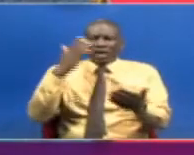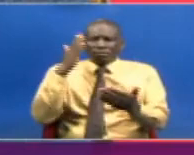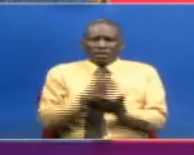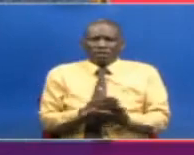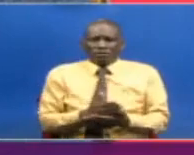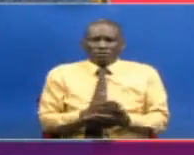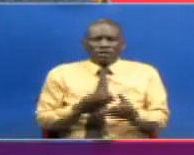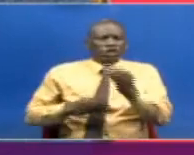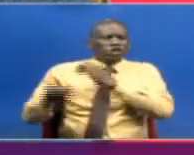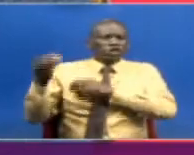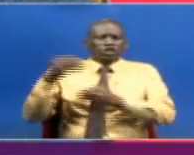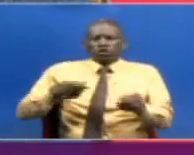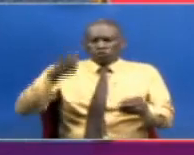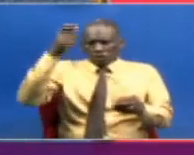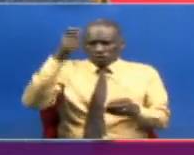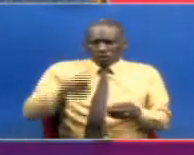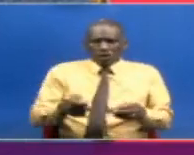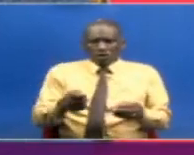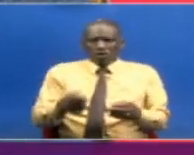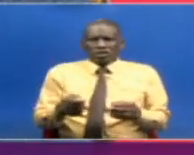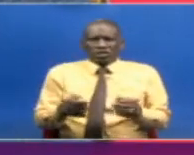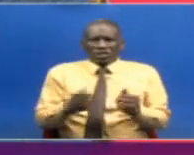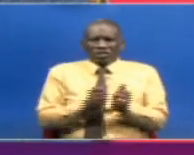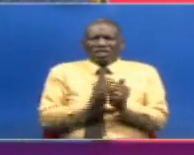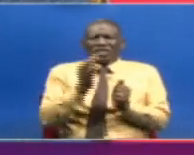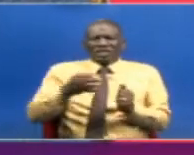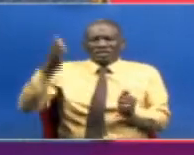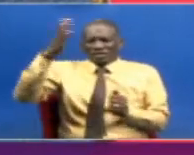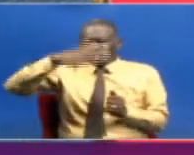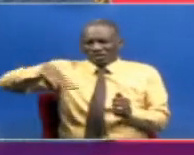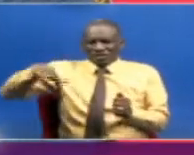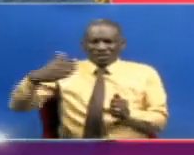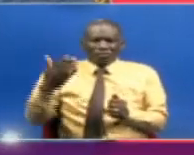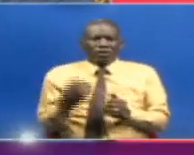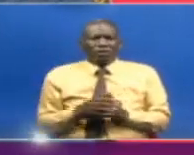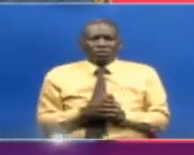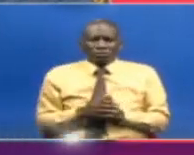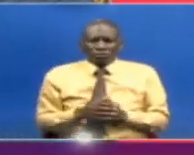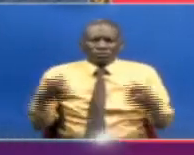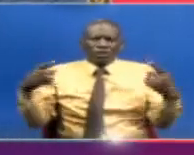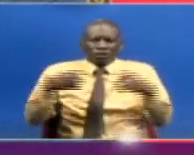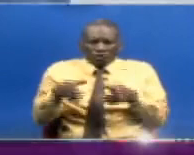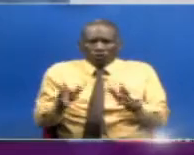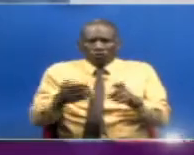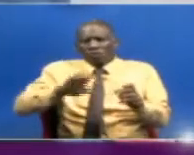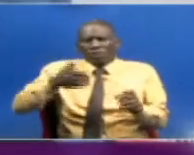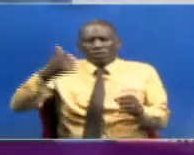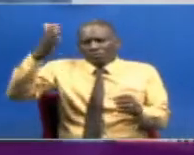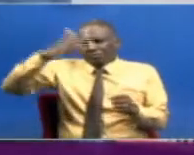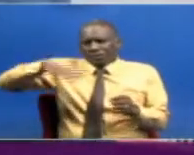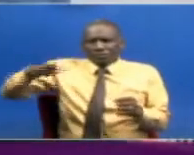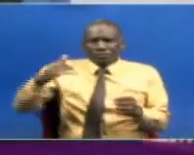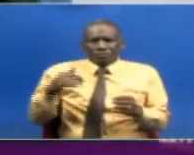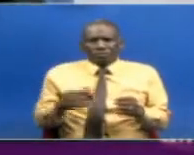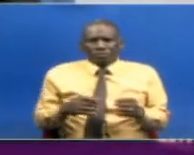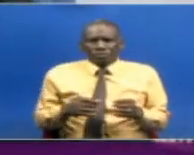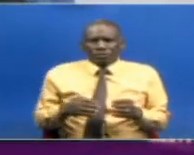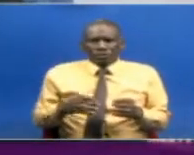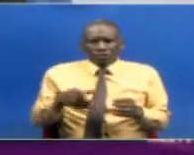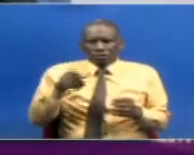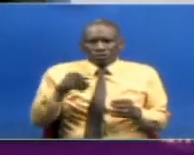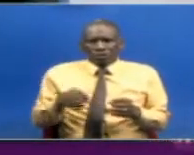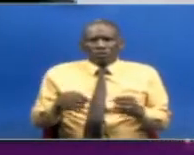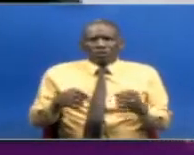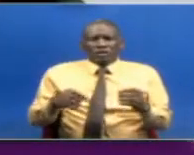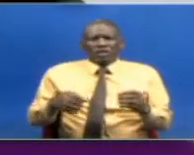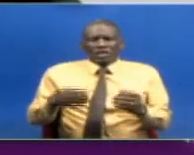history will judge the 13th Assembly different from other assemblies of all the units that they so built. On the housing